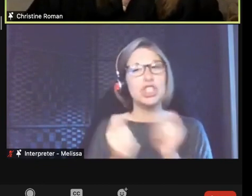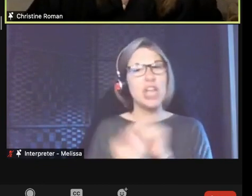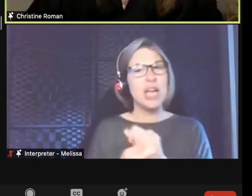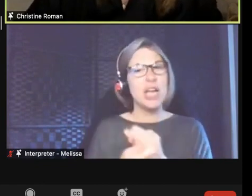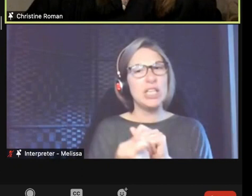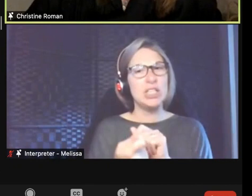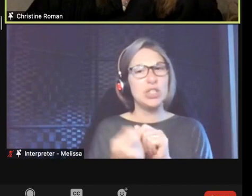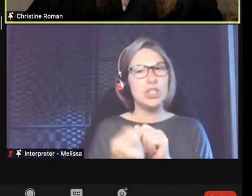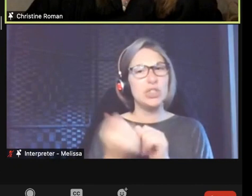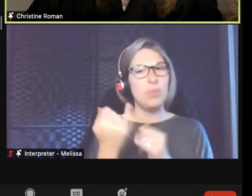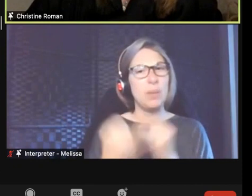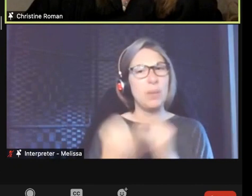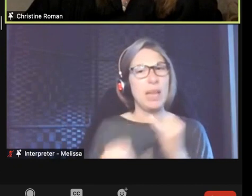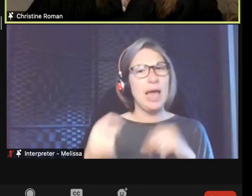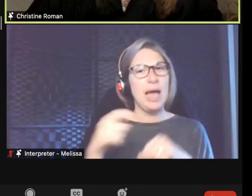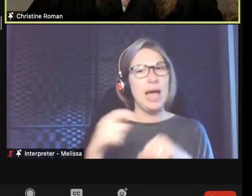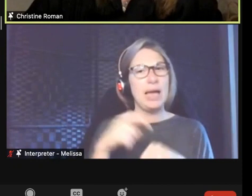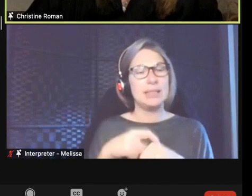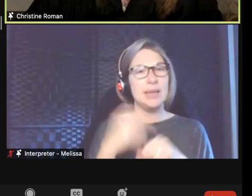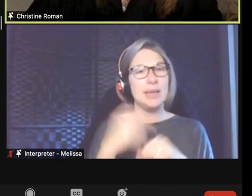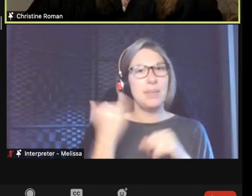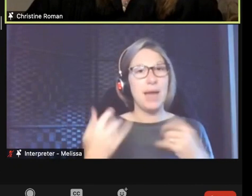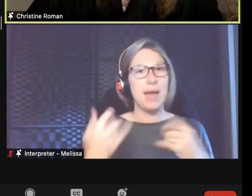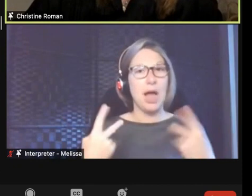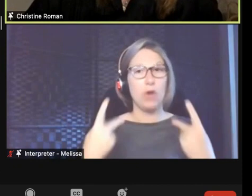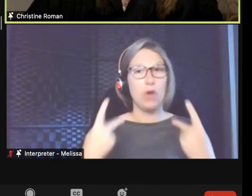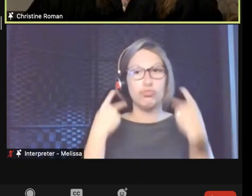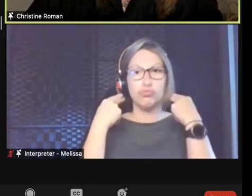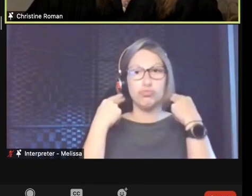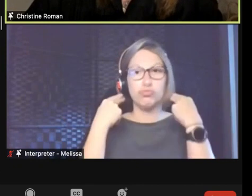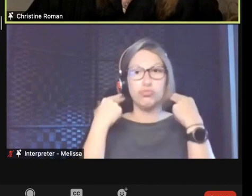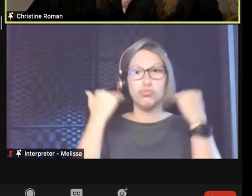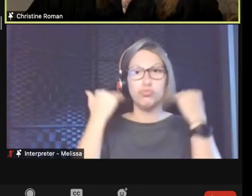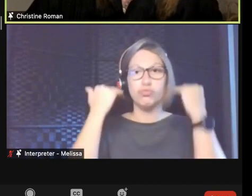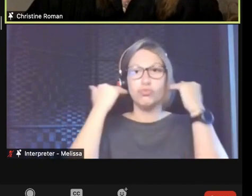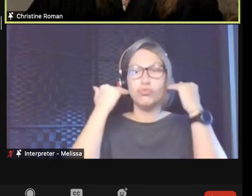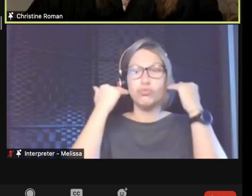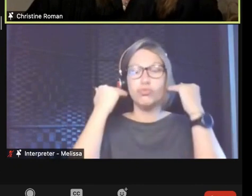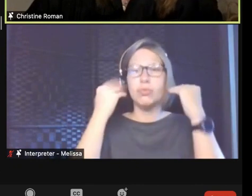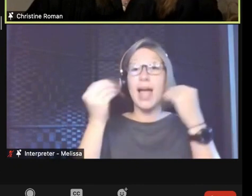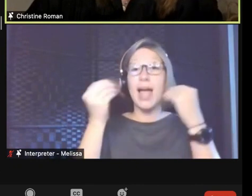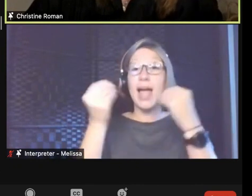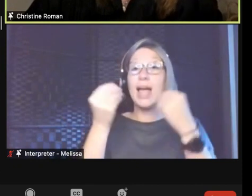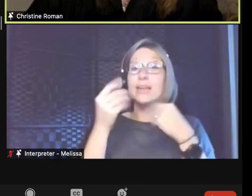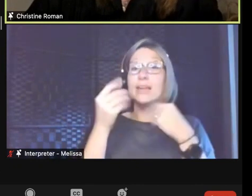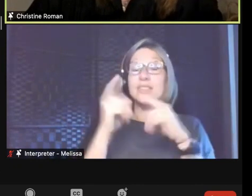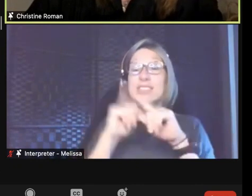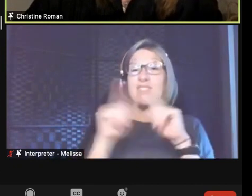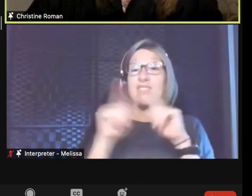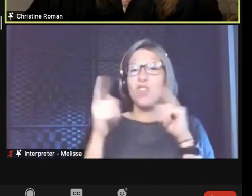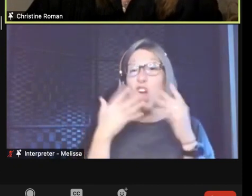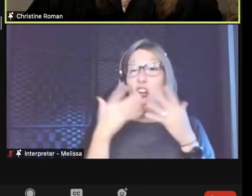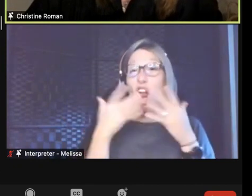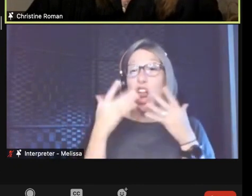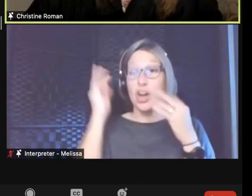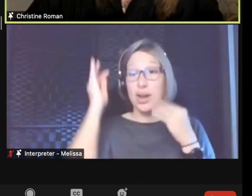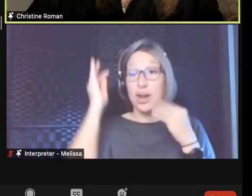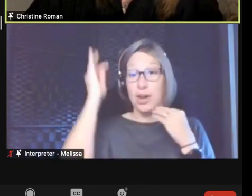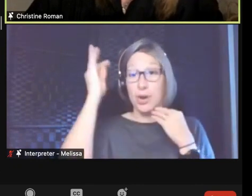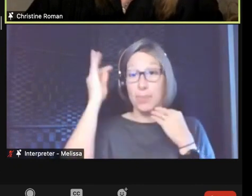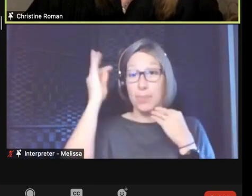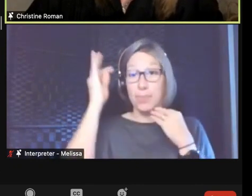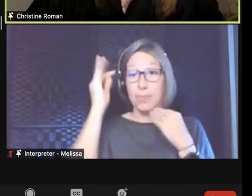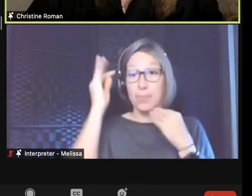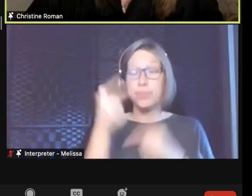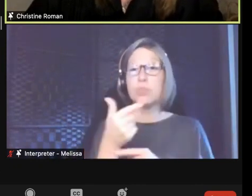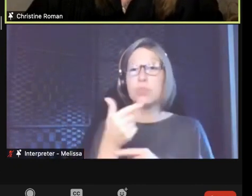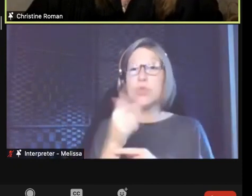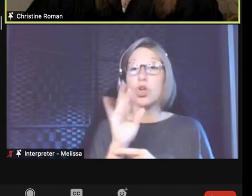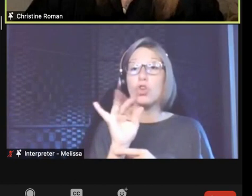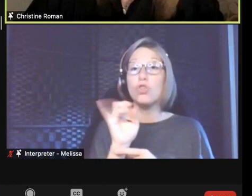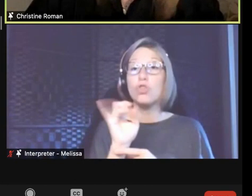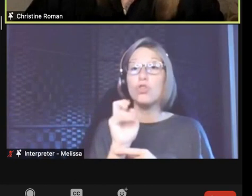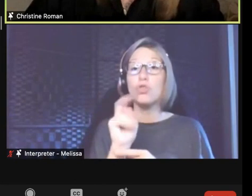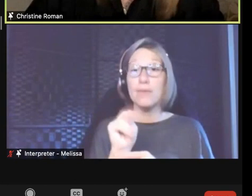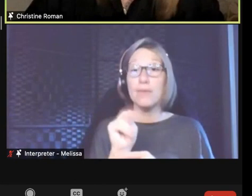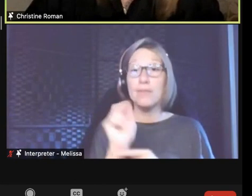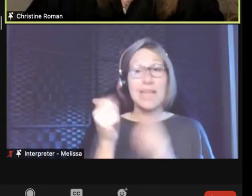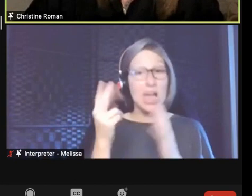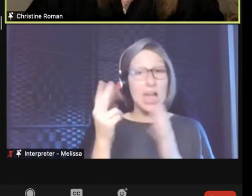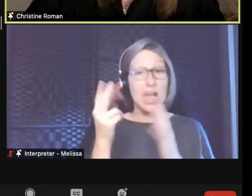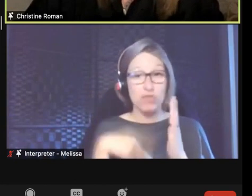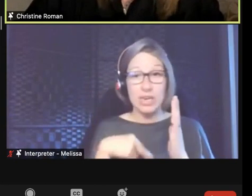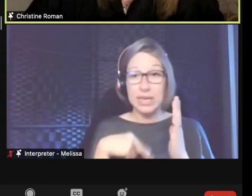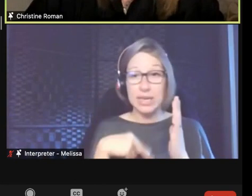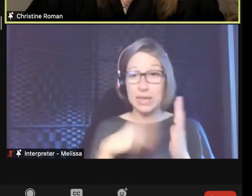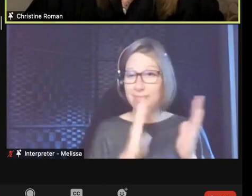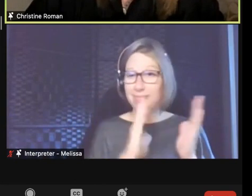her. And she now has short hair and changed the color of her hair. And Griffin is a child who is able to read